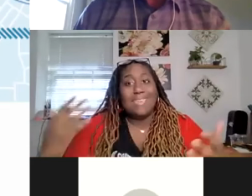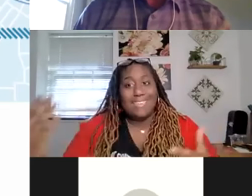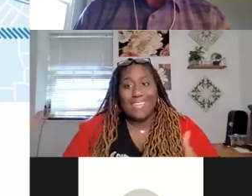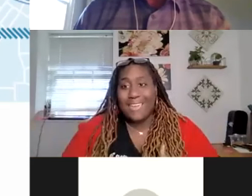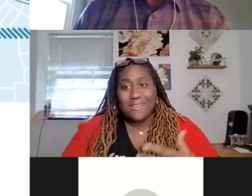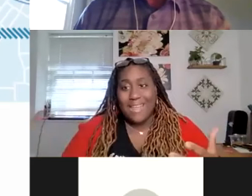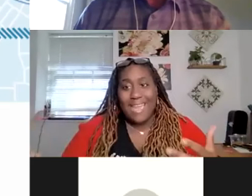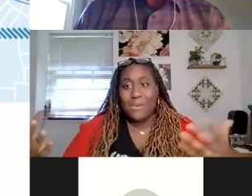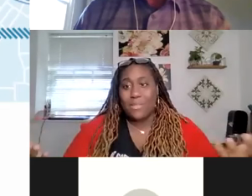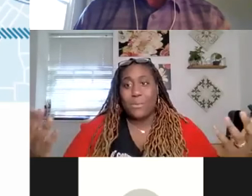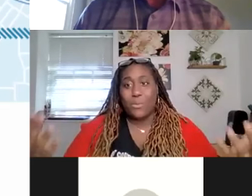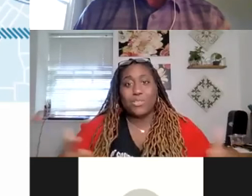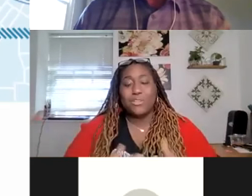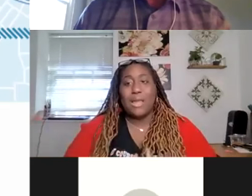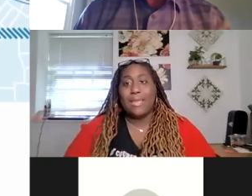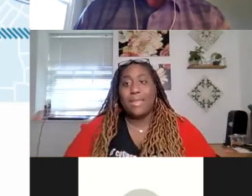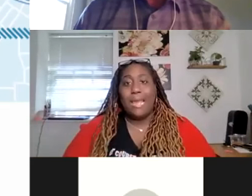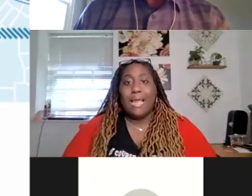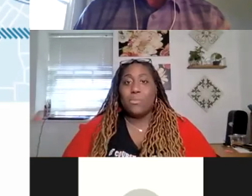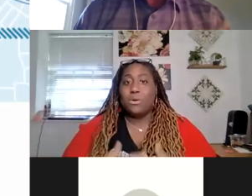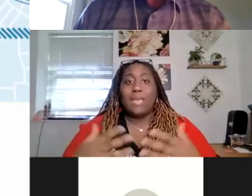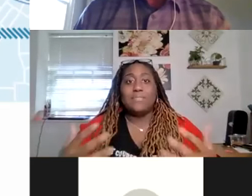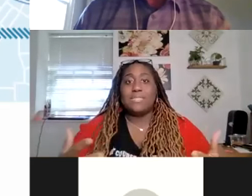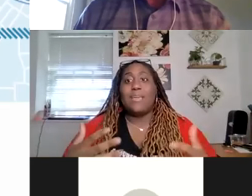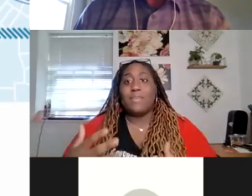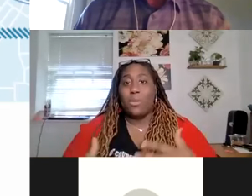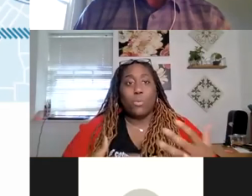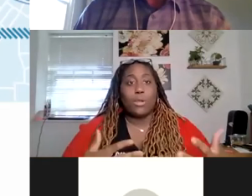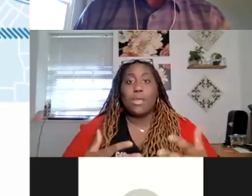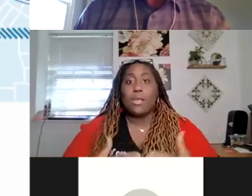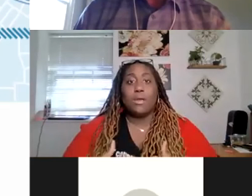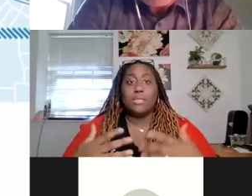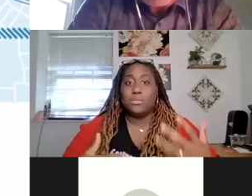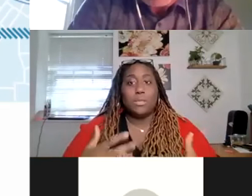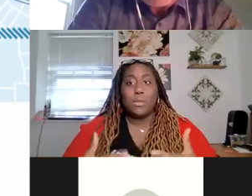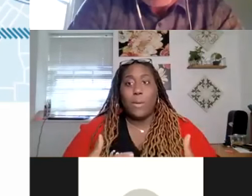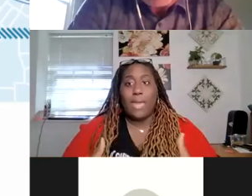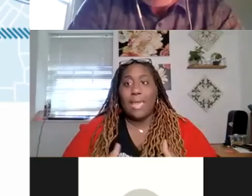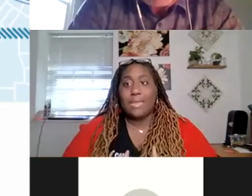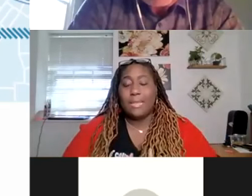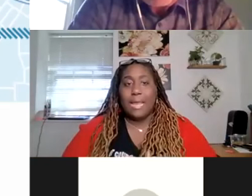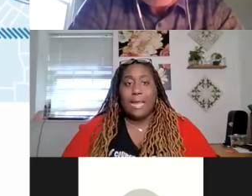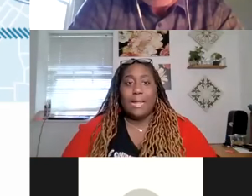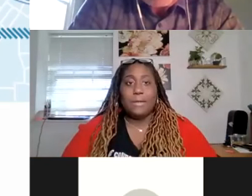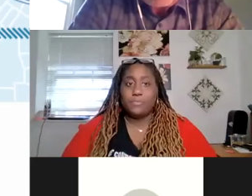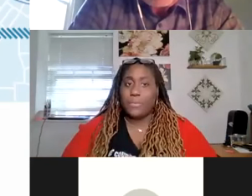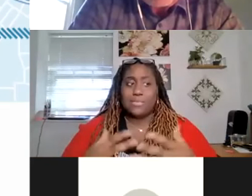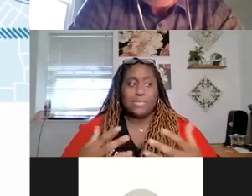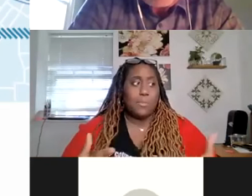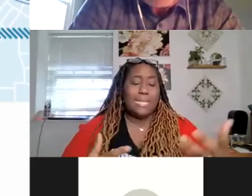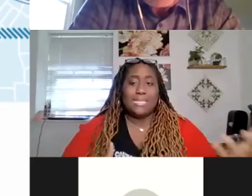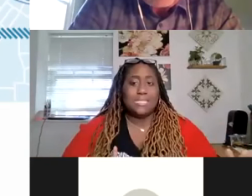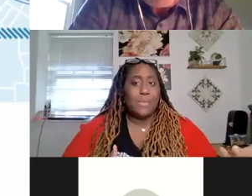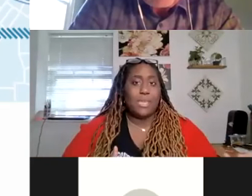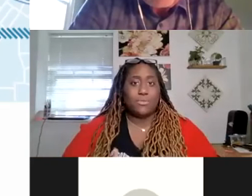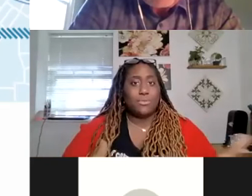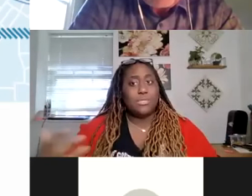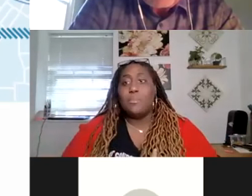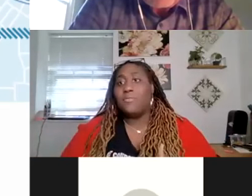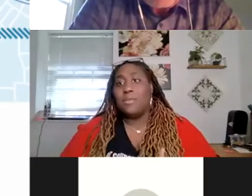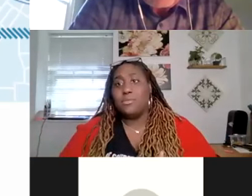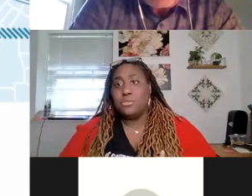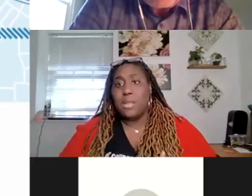say yay or nay, whether it works or not. And we'll have staff kind of working on it, tooling away at it. And some ideas make